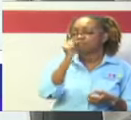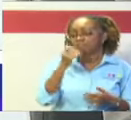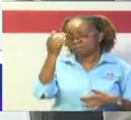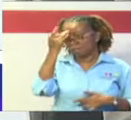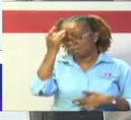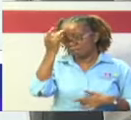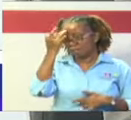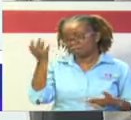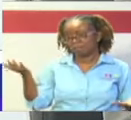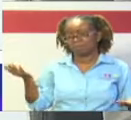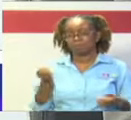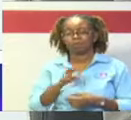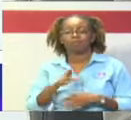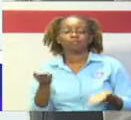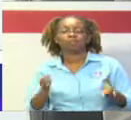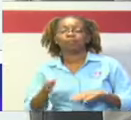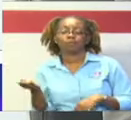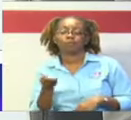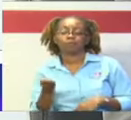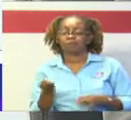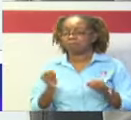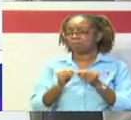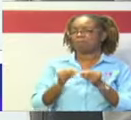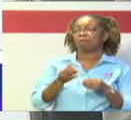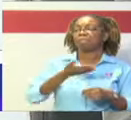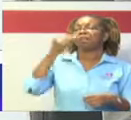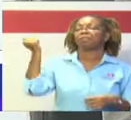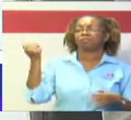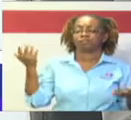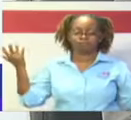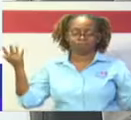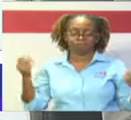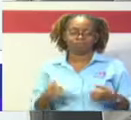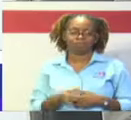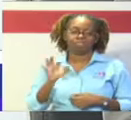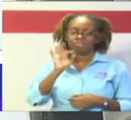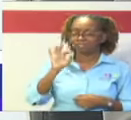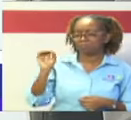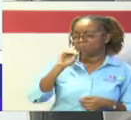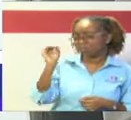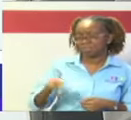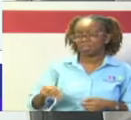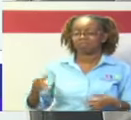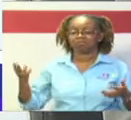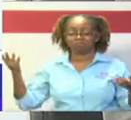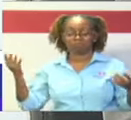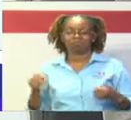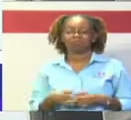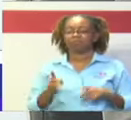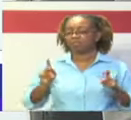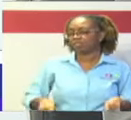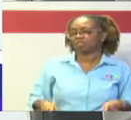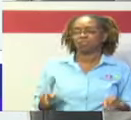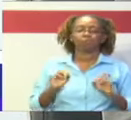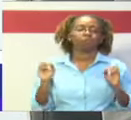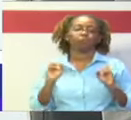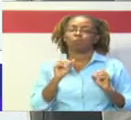died, the vast majority, 99% in some cases, especially among the deaths, would be among people who were not